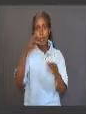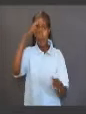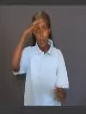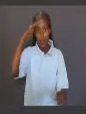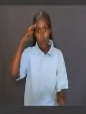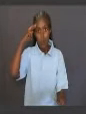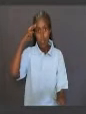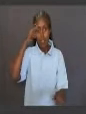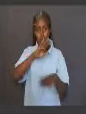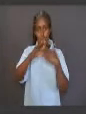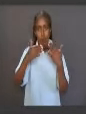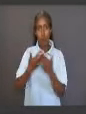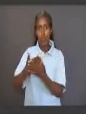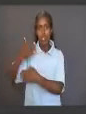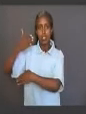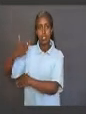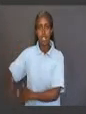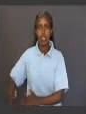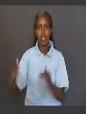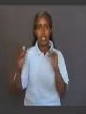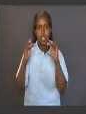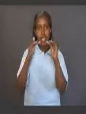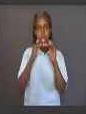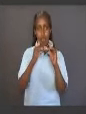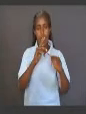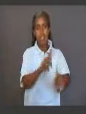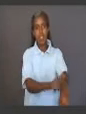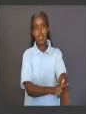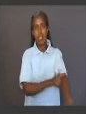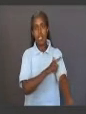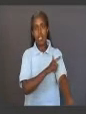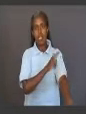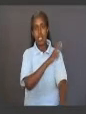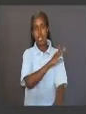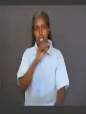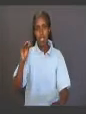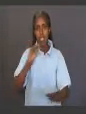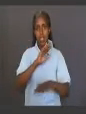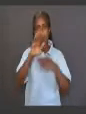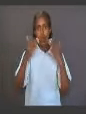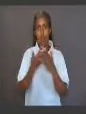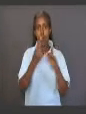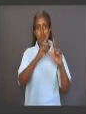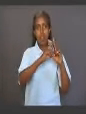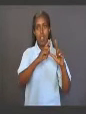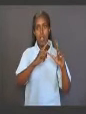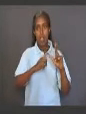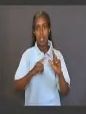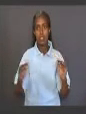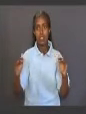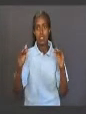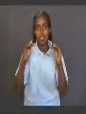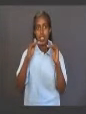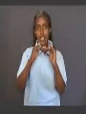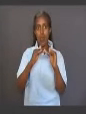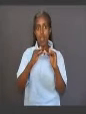Because all its sides are equal in length, and all its angles are equal